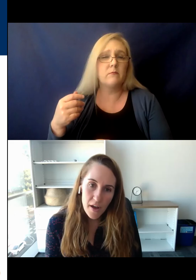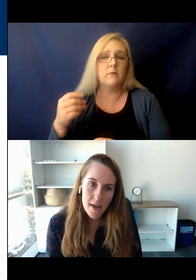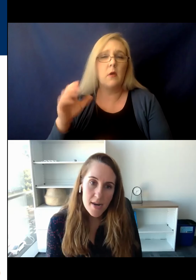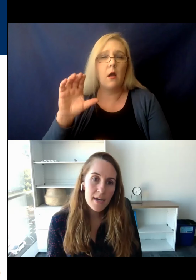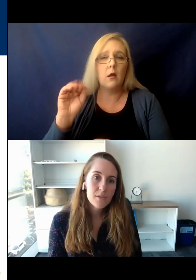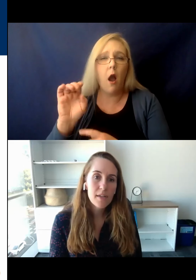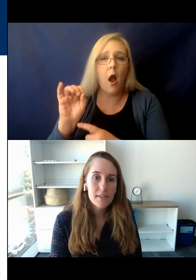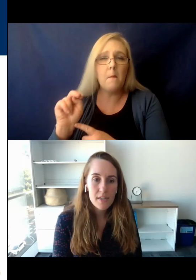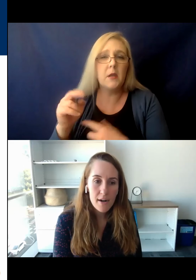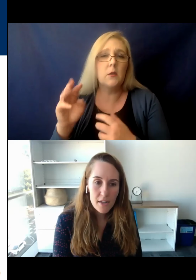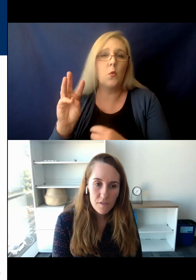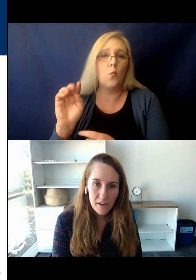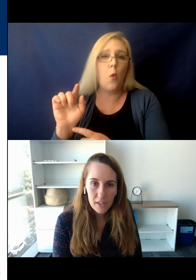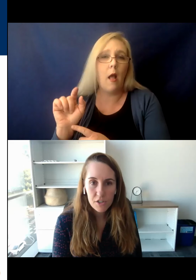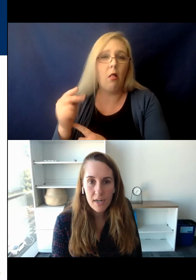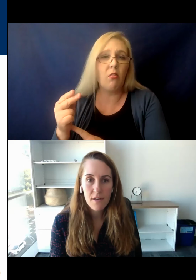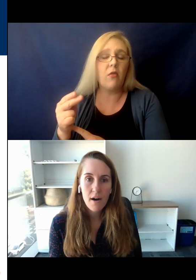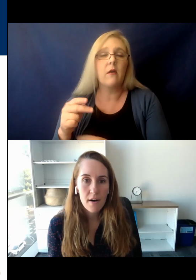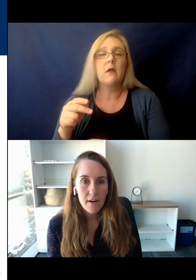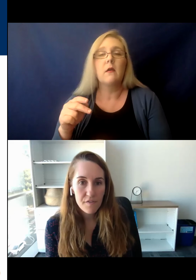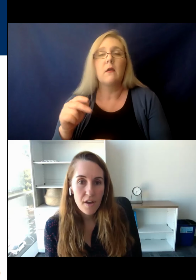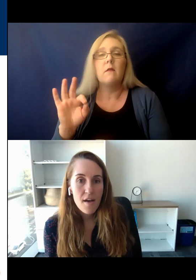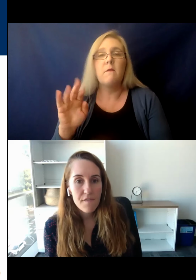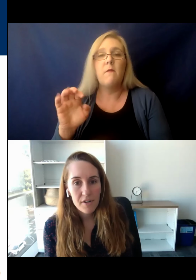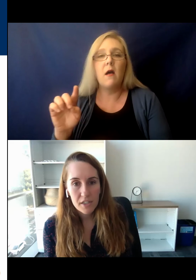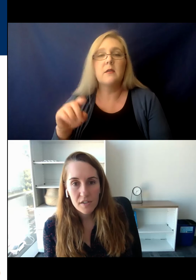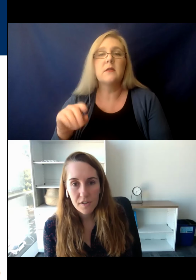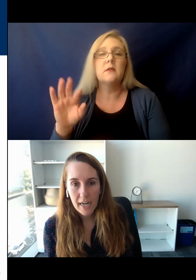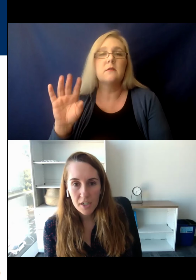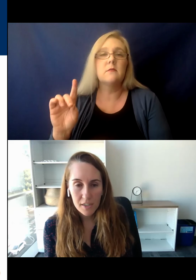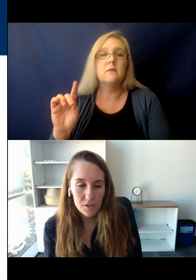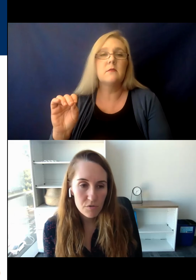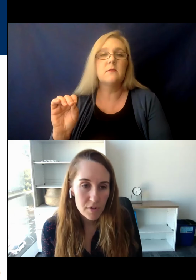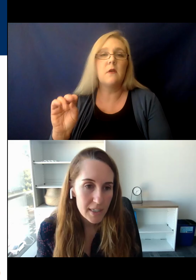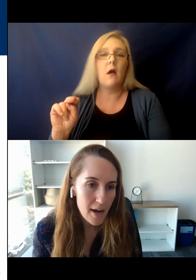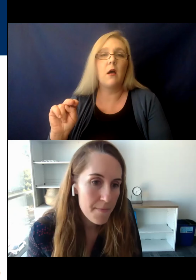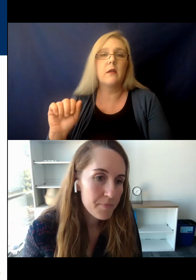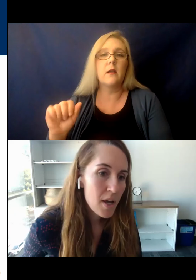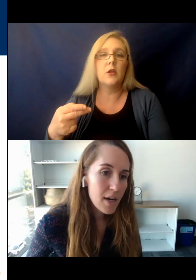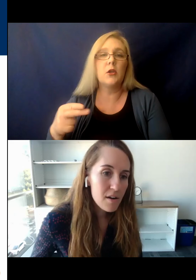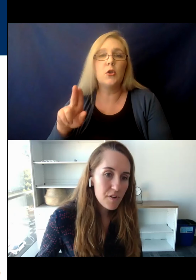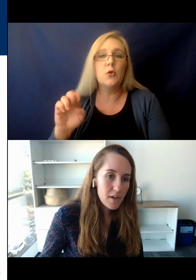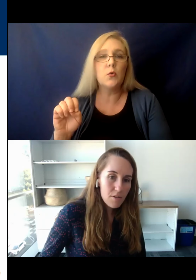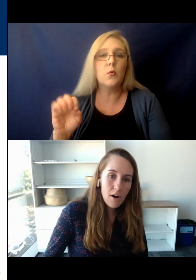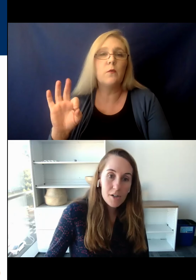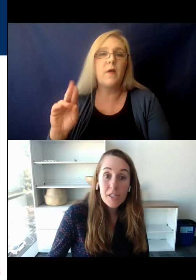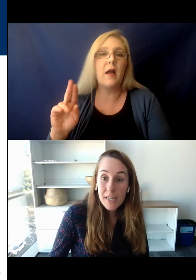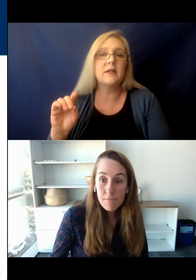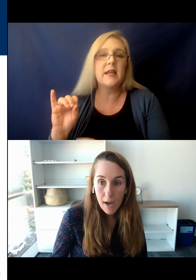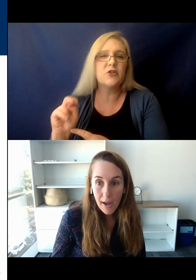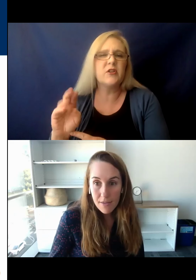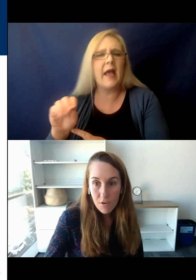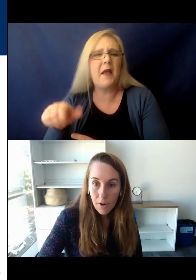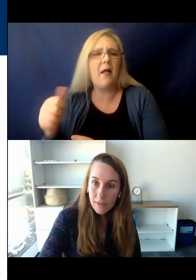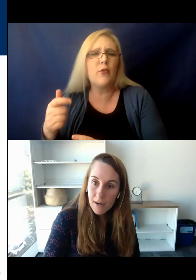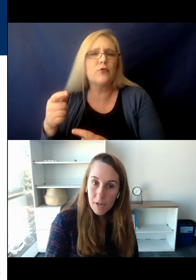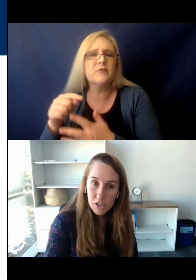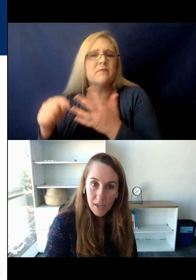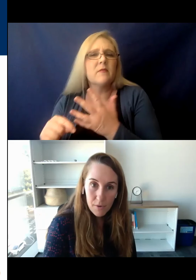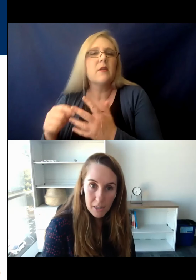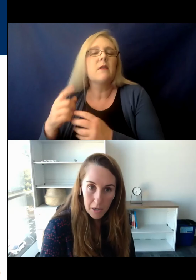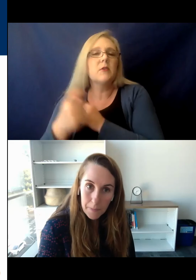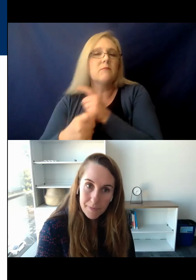Commonwealth Fund, as well as the Donahue Foundation and the RRF Foundation for Aging. So really kind of a large team behind the work that